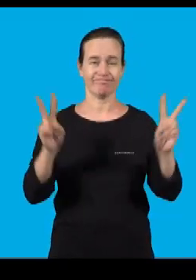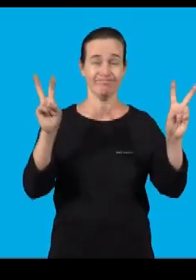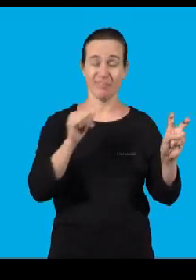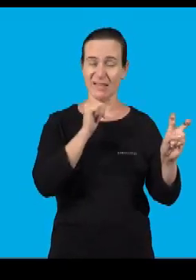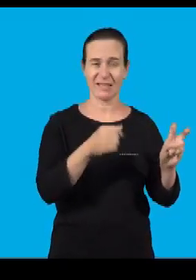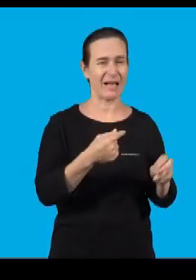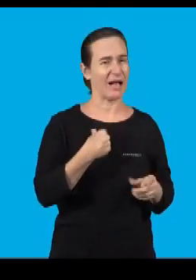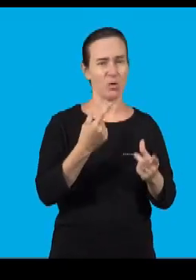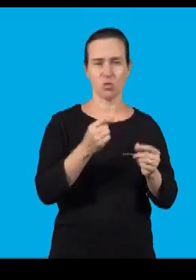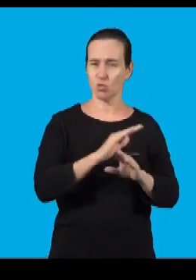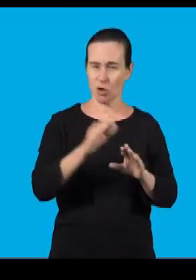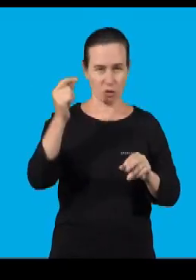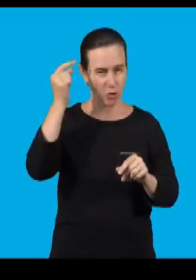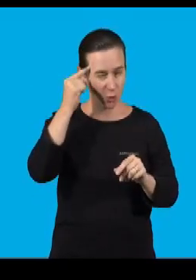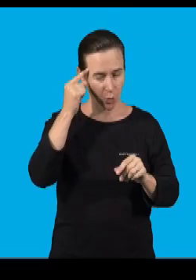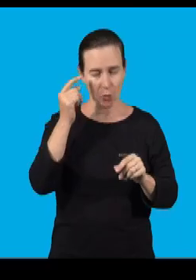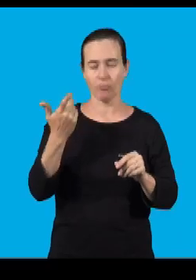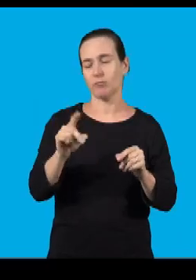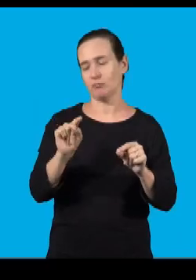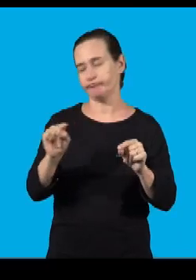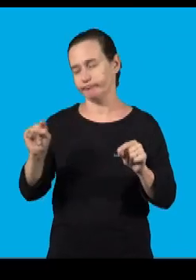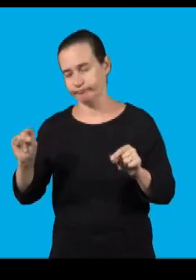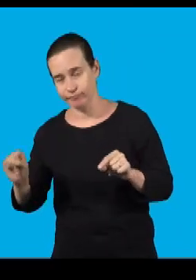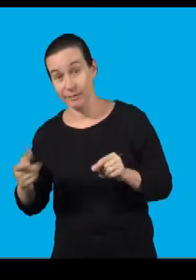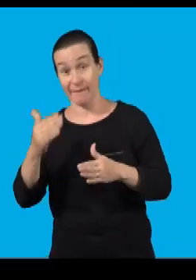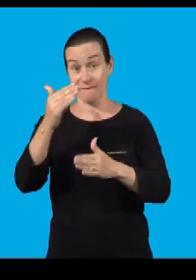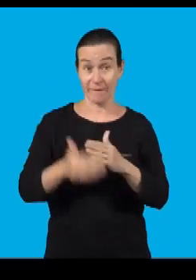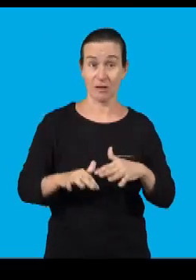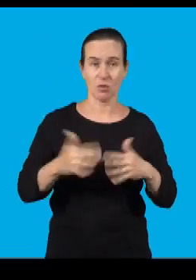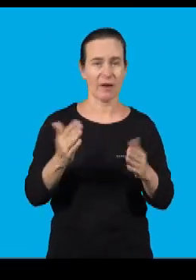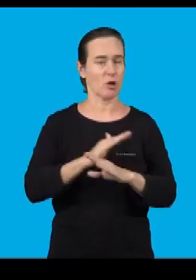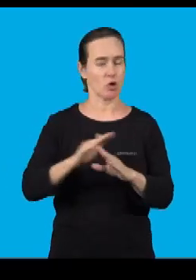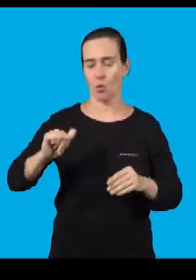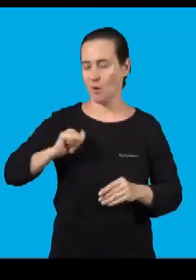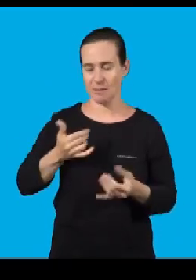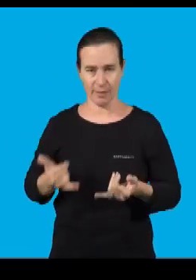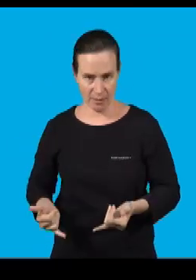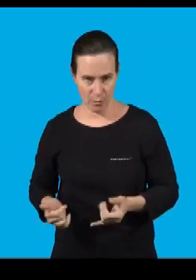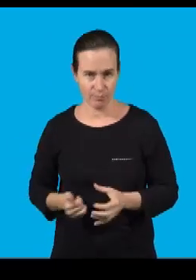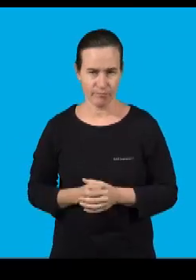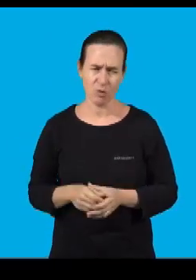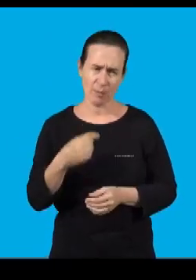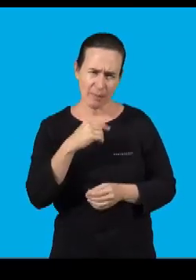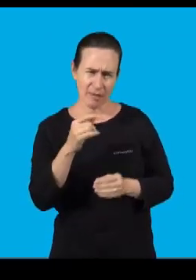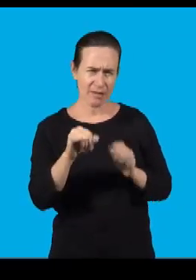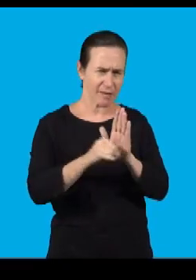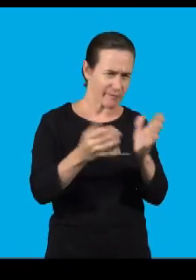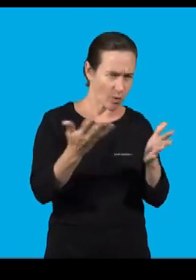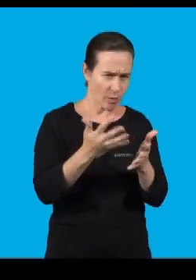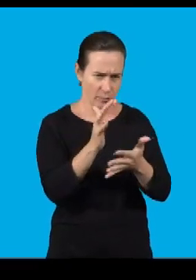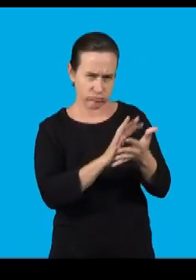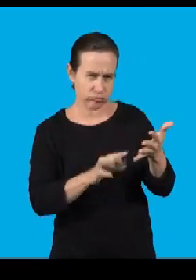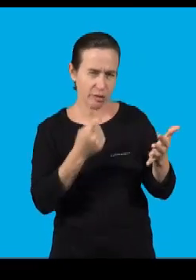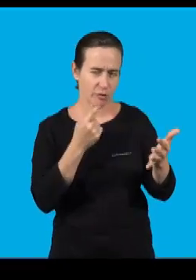not know, all right? And then the sentence ends with no husband now. So if you locate yourself in the text, all